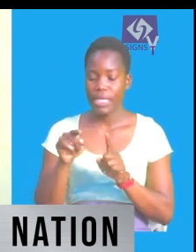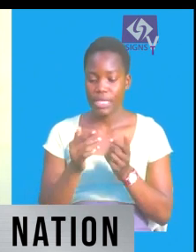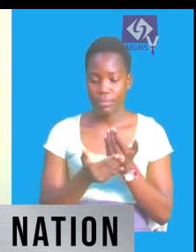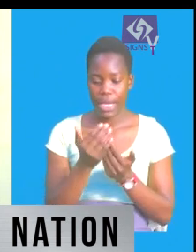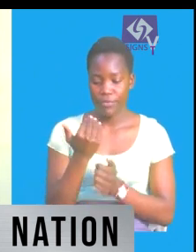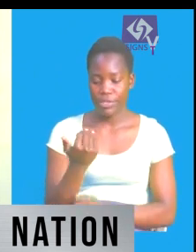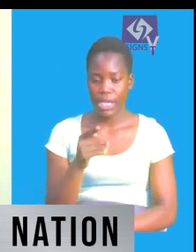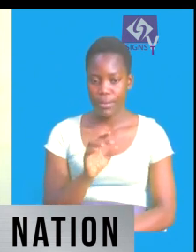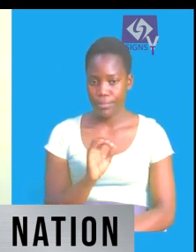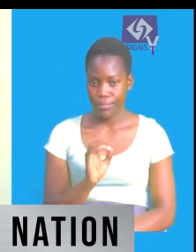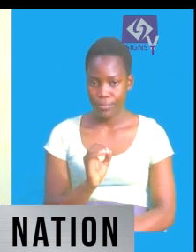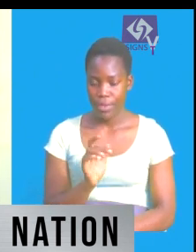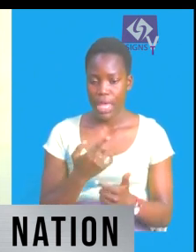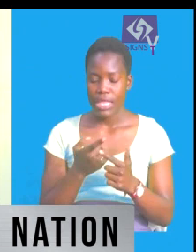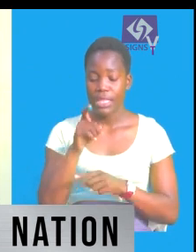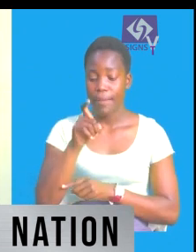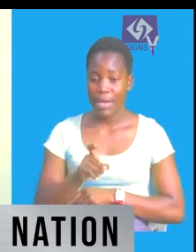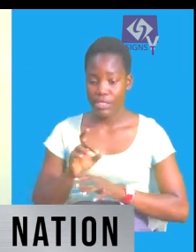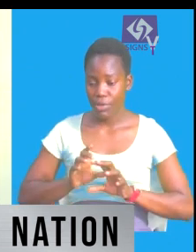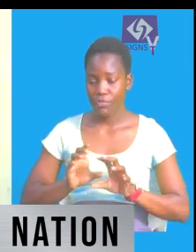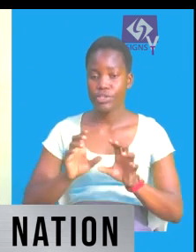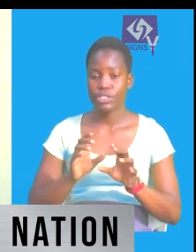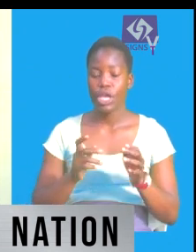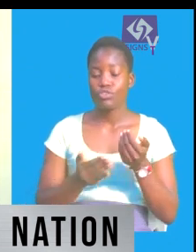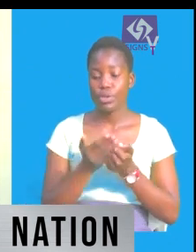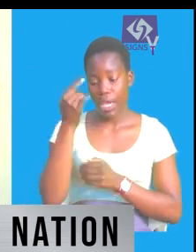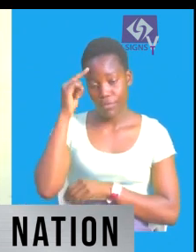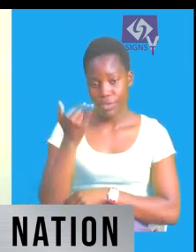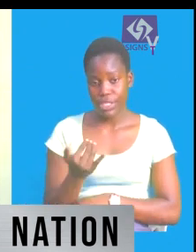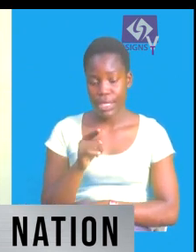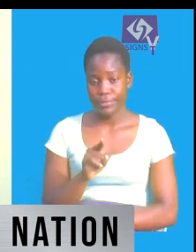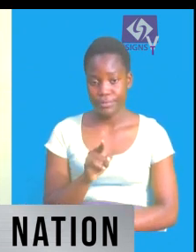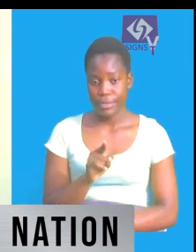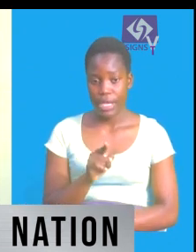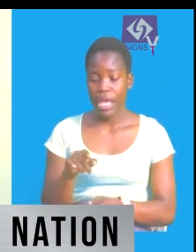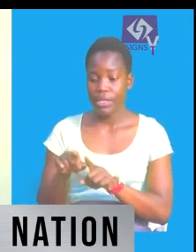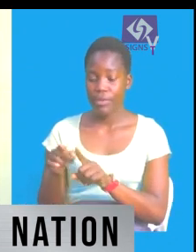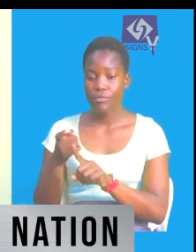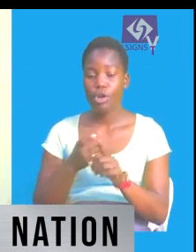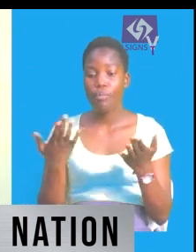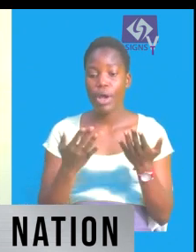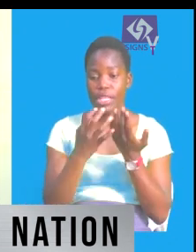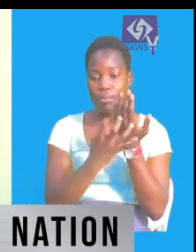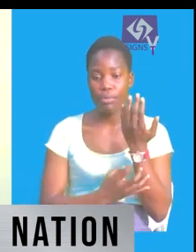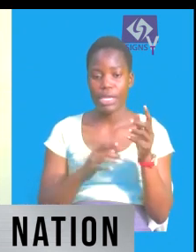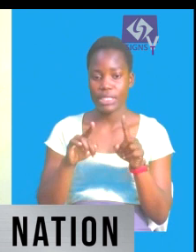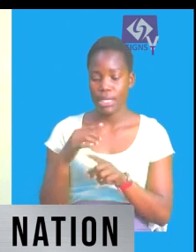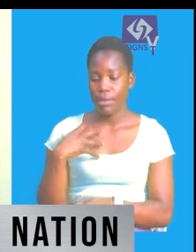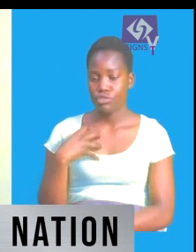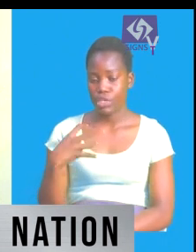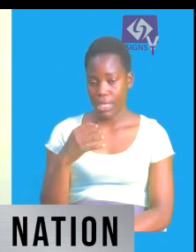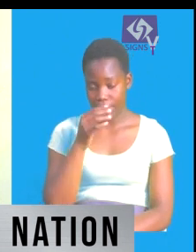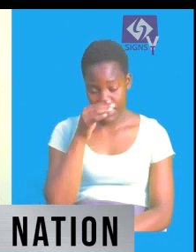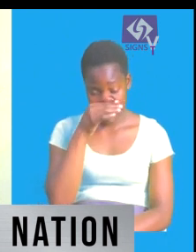that child, they will be made to provide. And that cuts across from the poorest to the highest